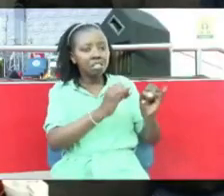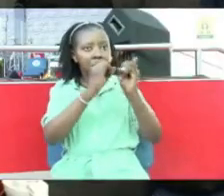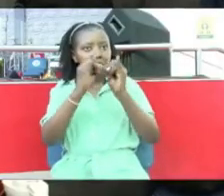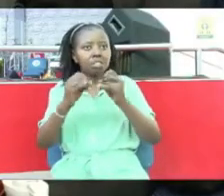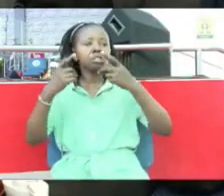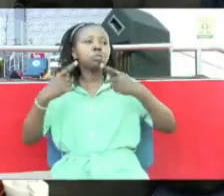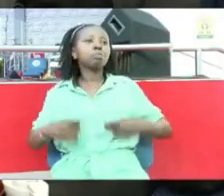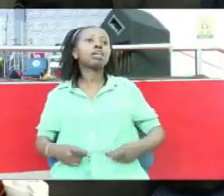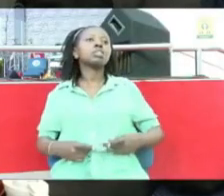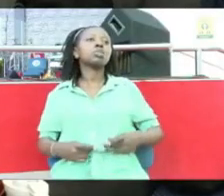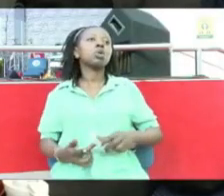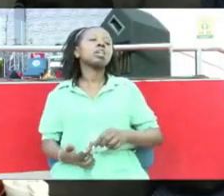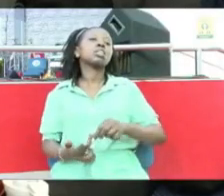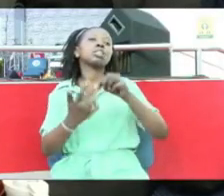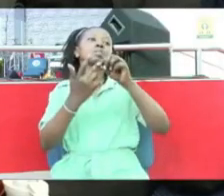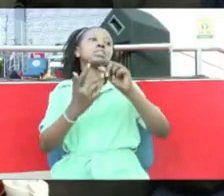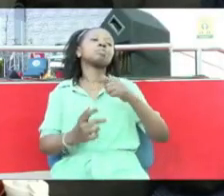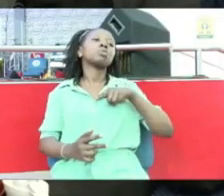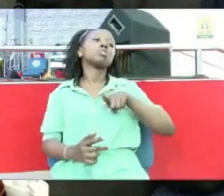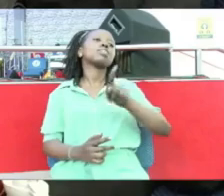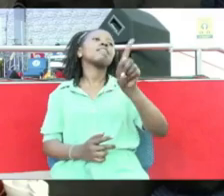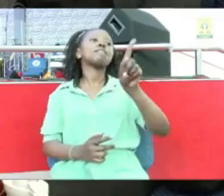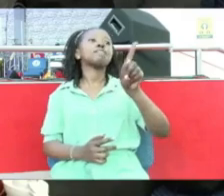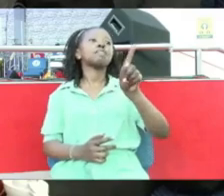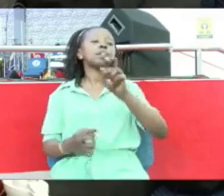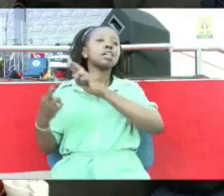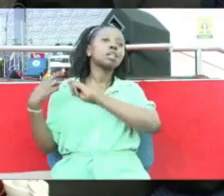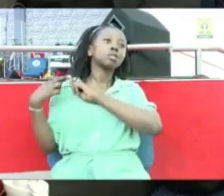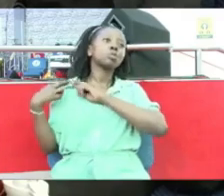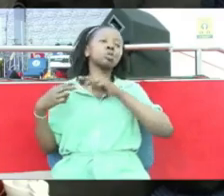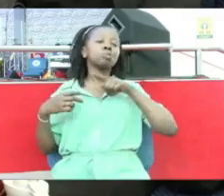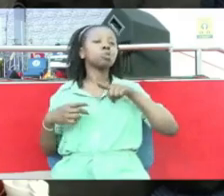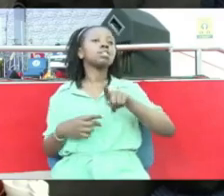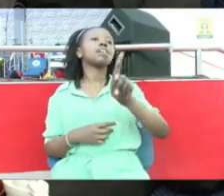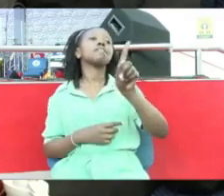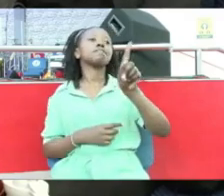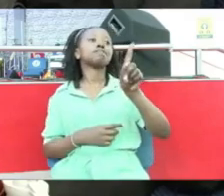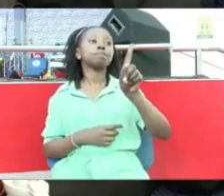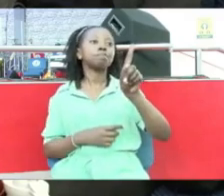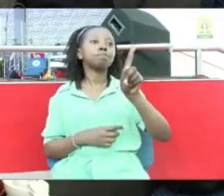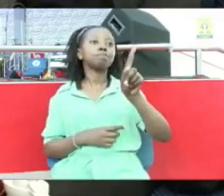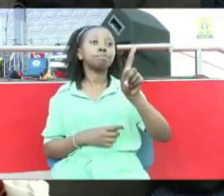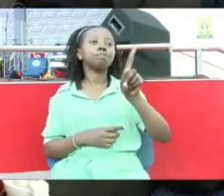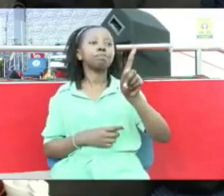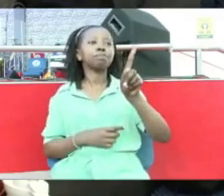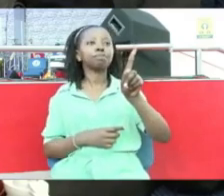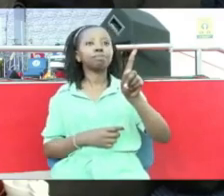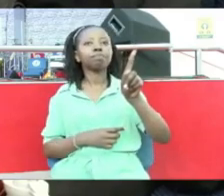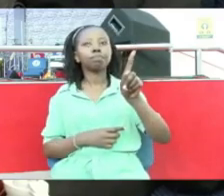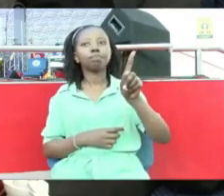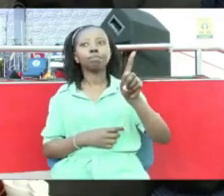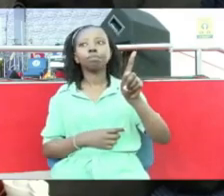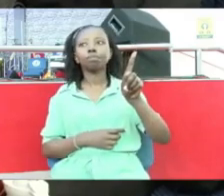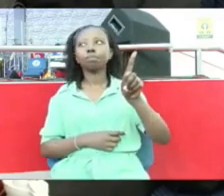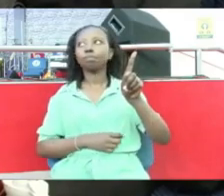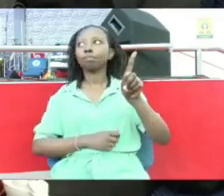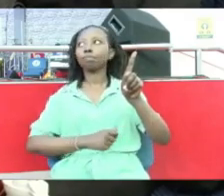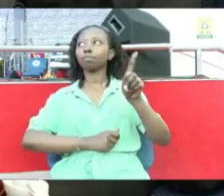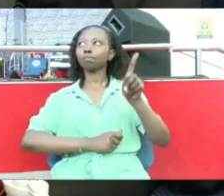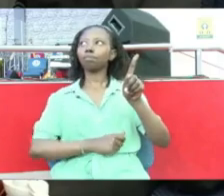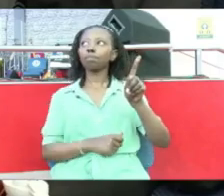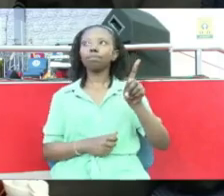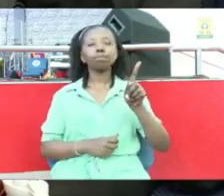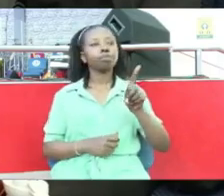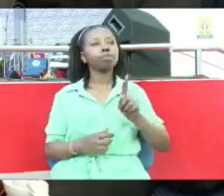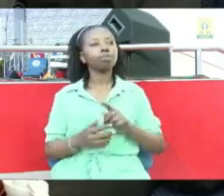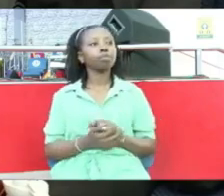own responsibility and enter on their own. Mimi niko na watoto wawili, na kuhusu mambo ya kuingia kwenye nafasi ya